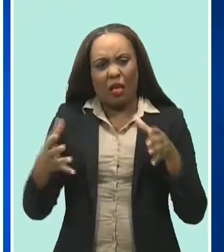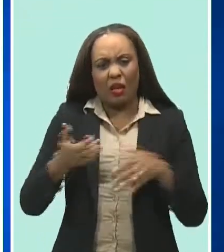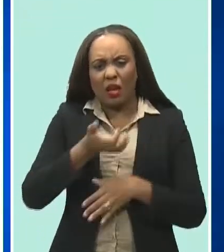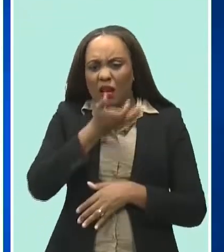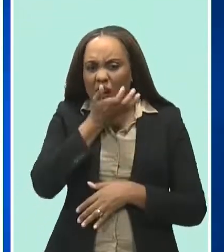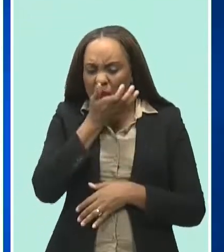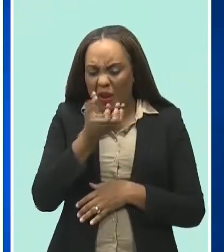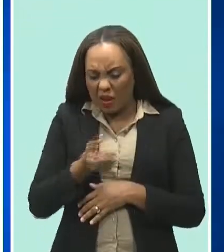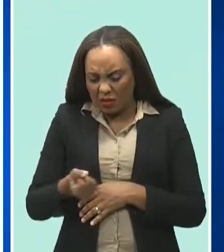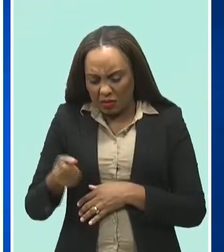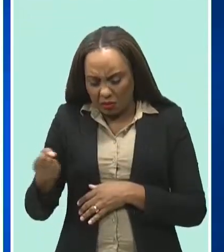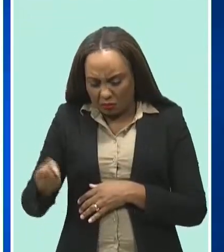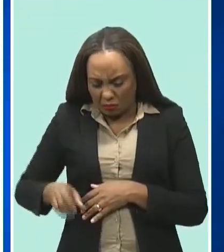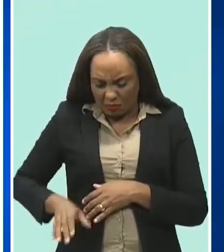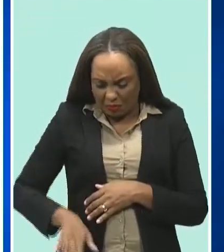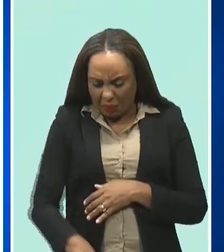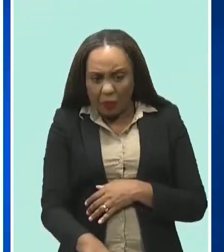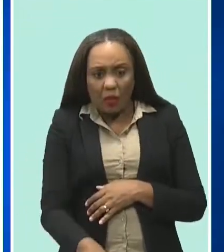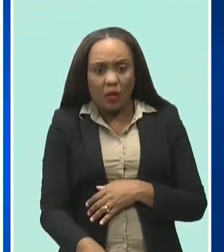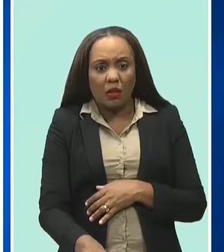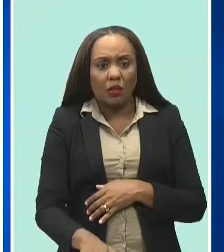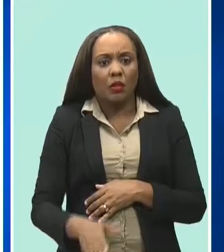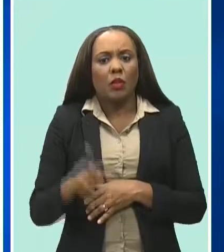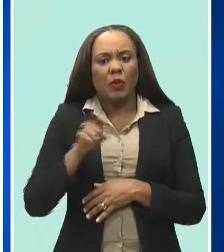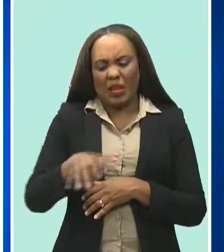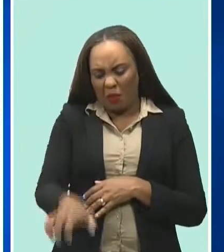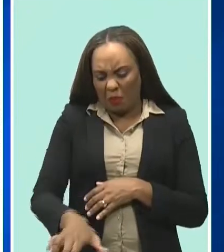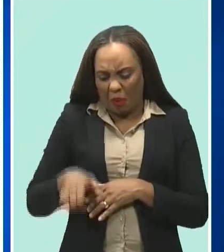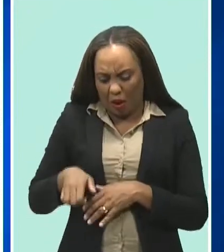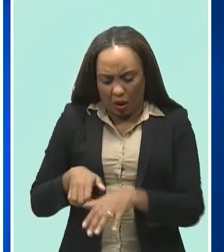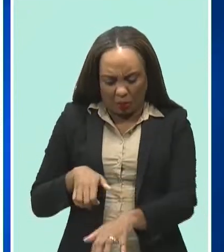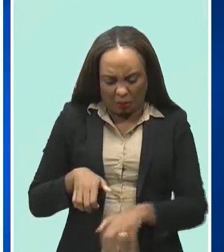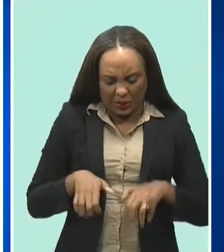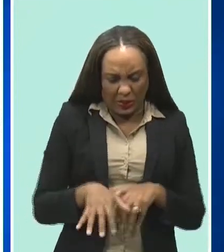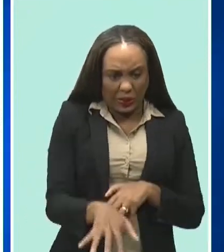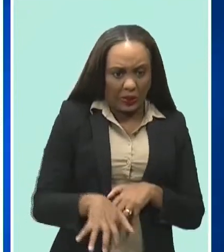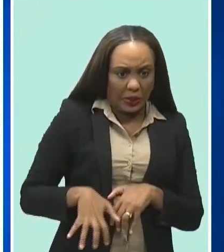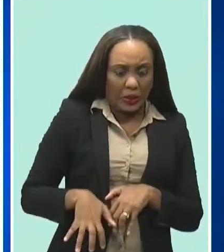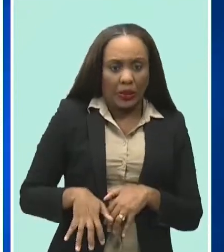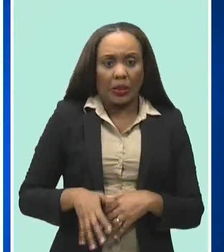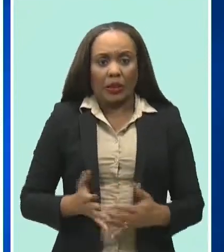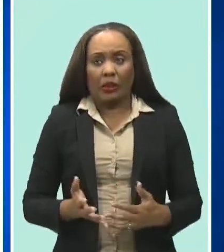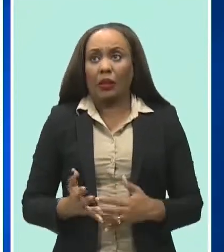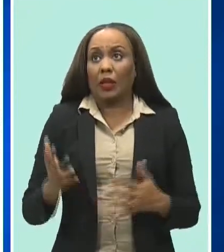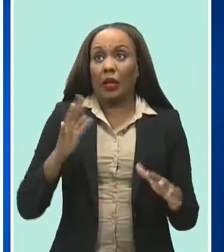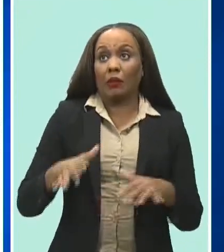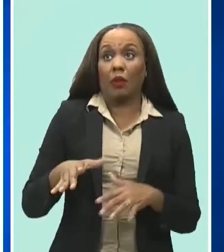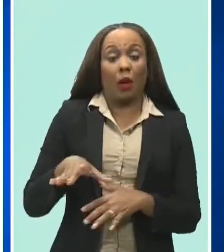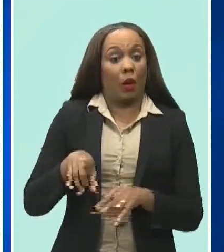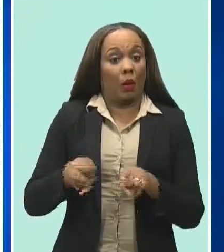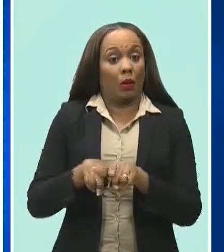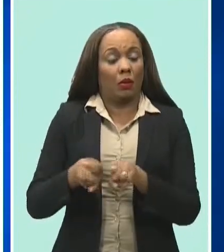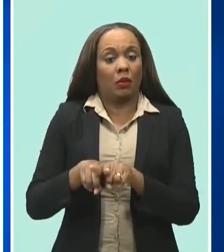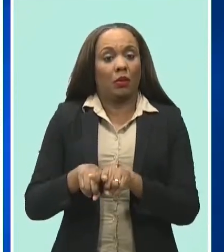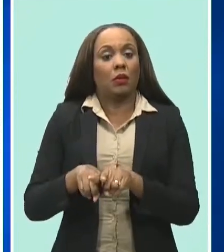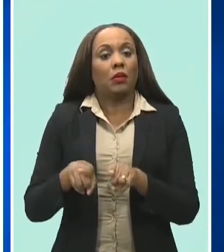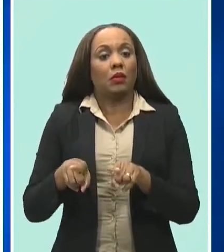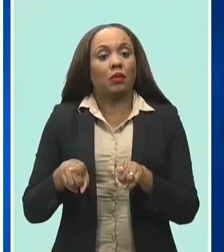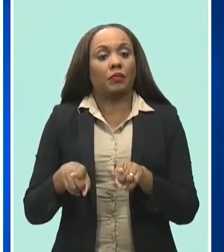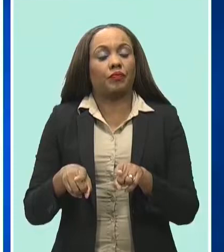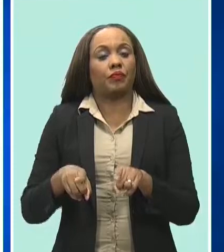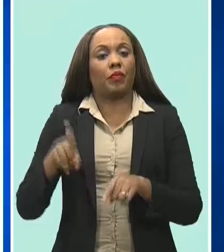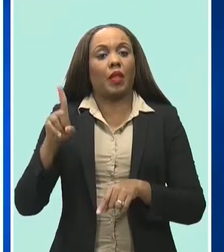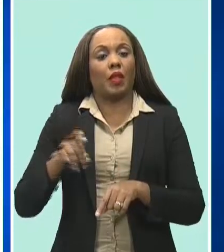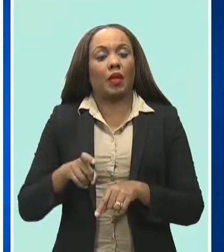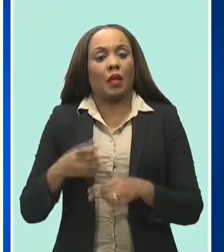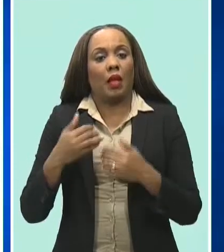blowing under the building. So we want to be able to pull out a lot of the garbage and then find a sealing material, perhaps